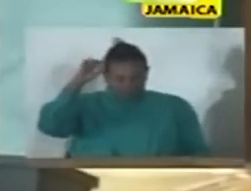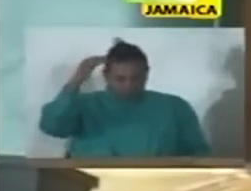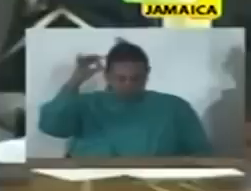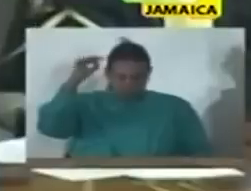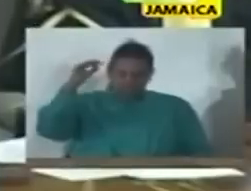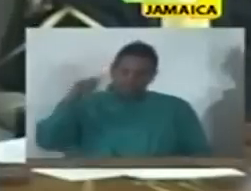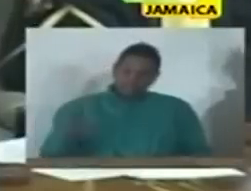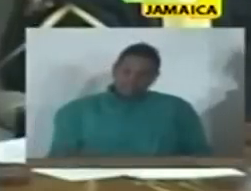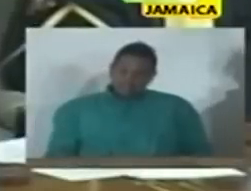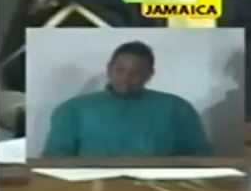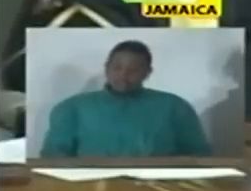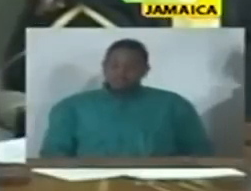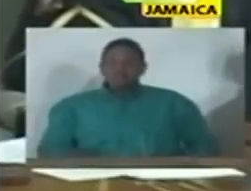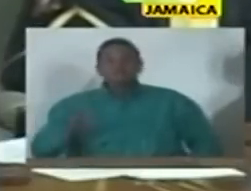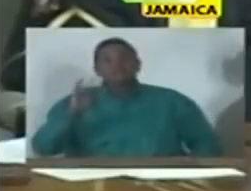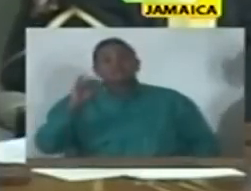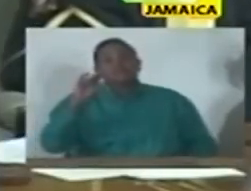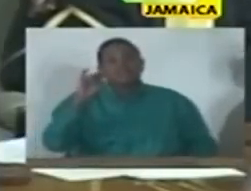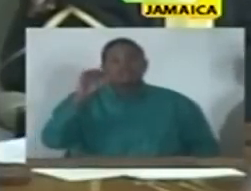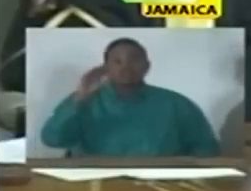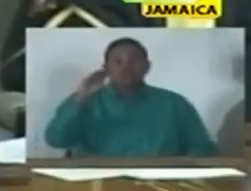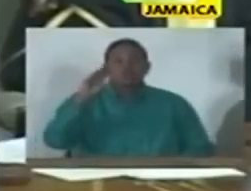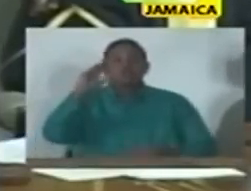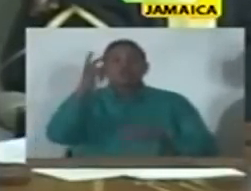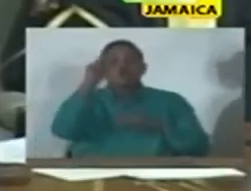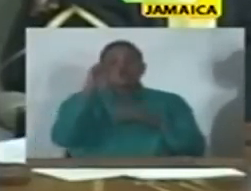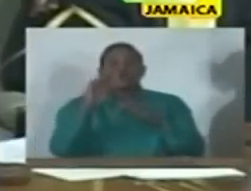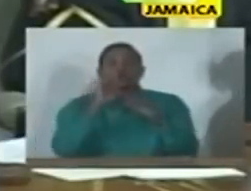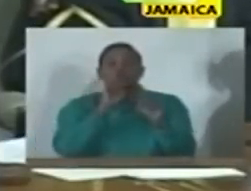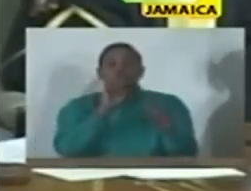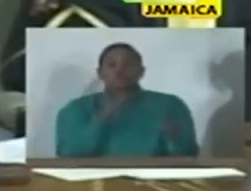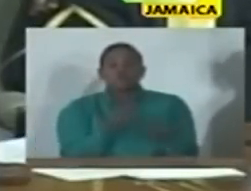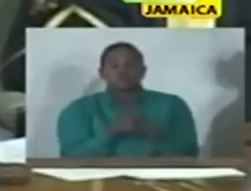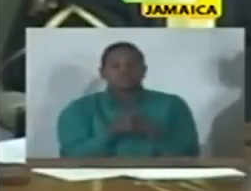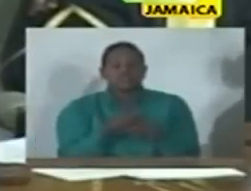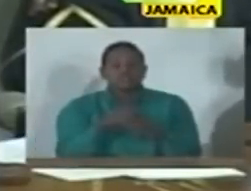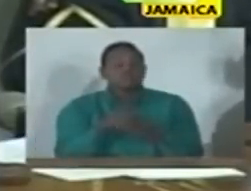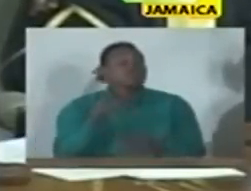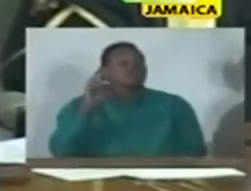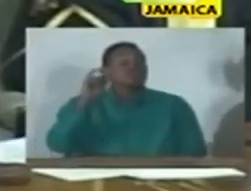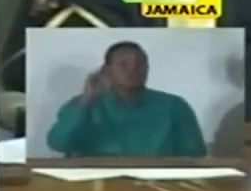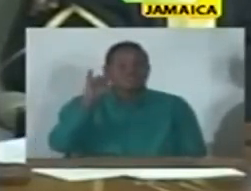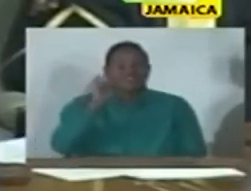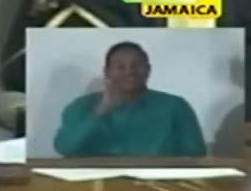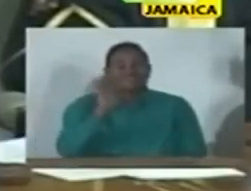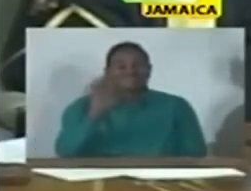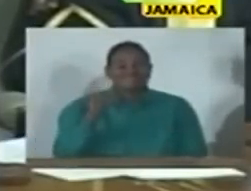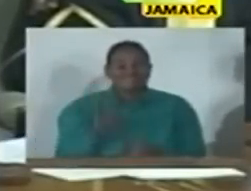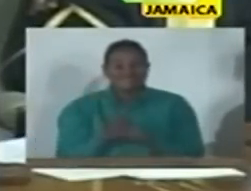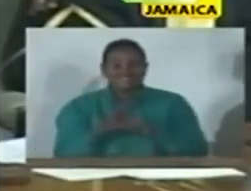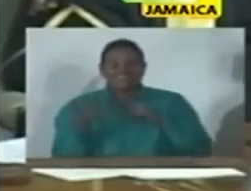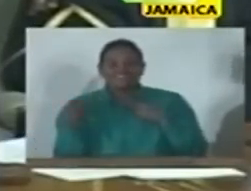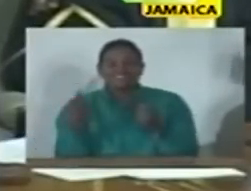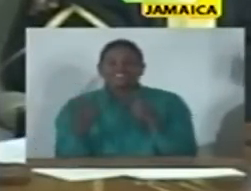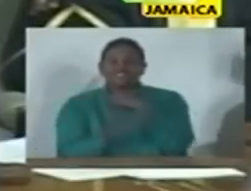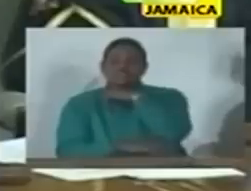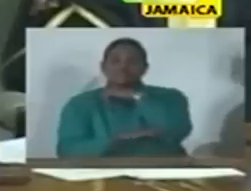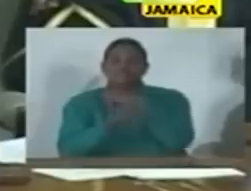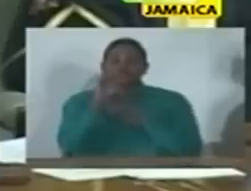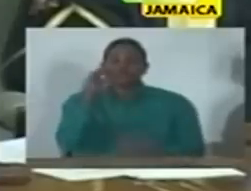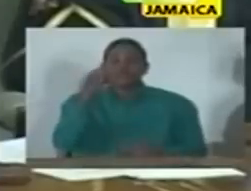2017-2019. The INDECOM's third quarterly report for July to September